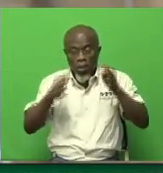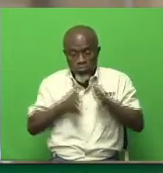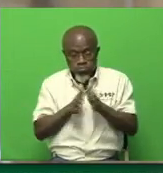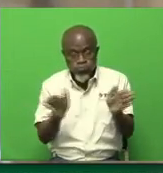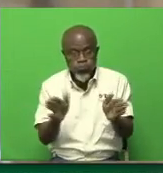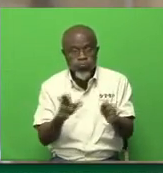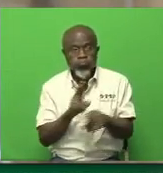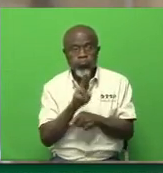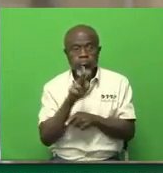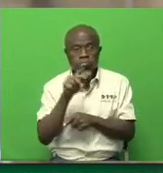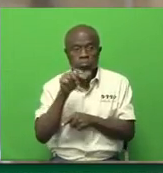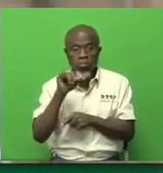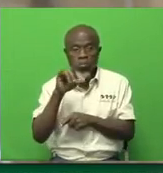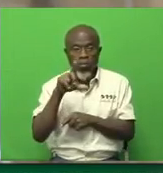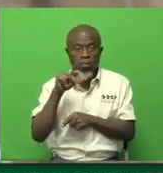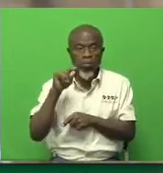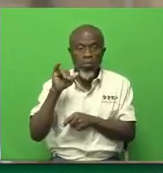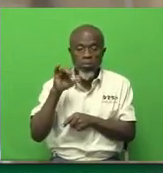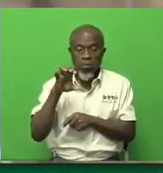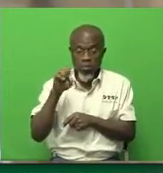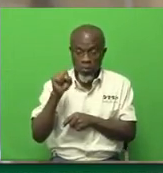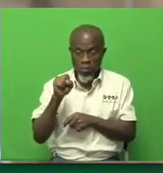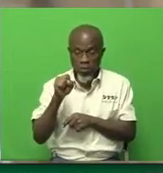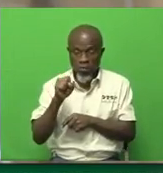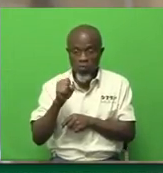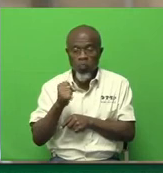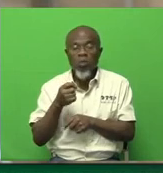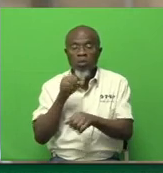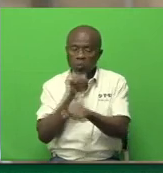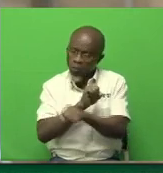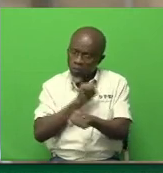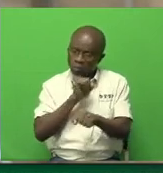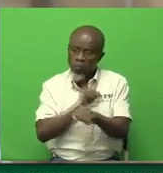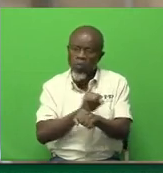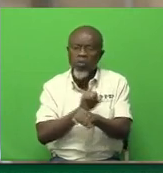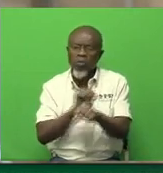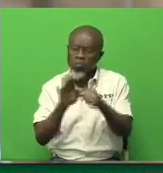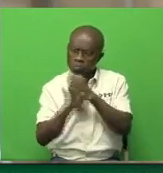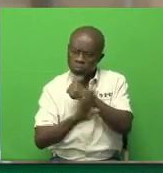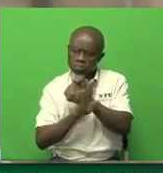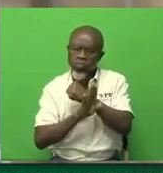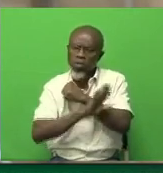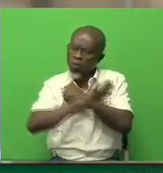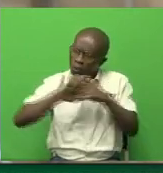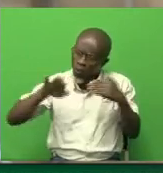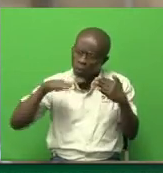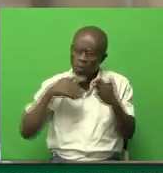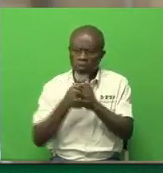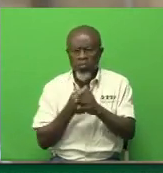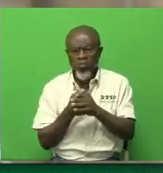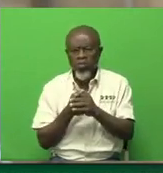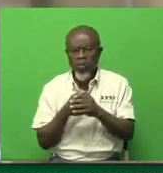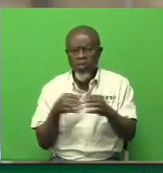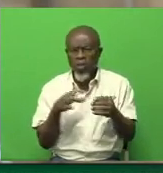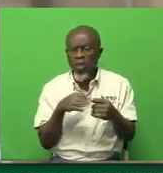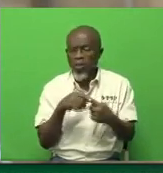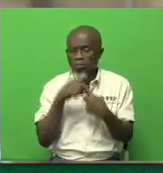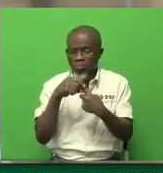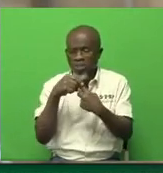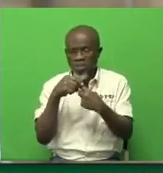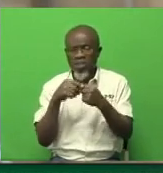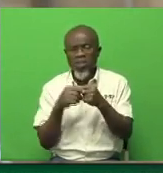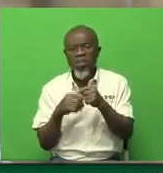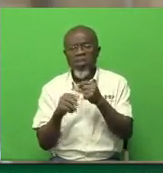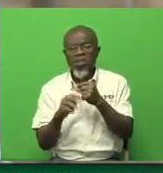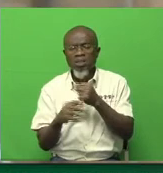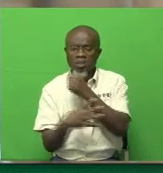work on policies and systems to protect the less vulnerable the vulnerable groups in our success in our society there is